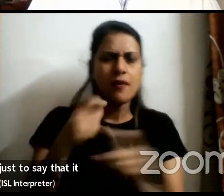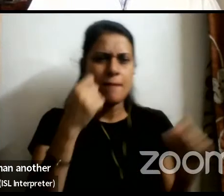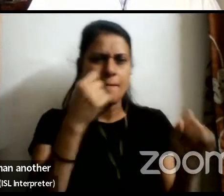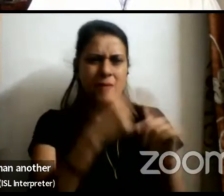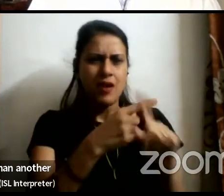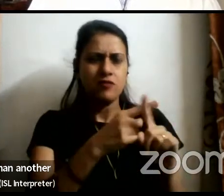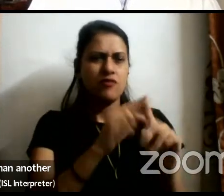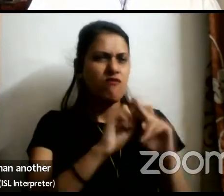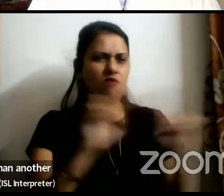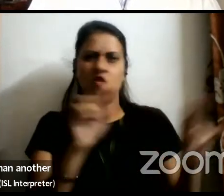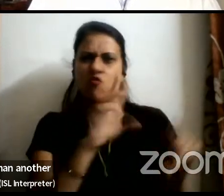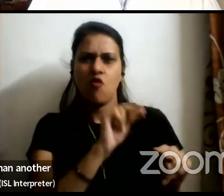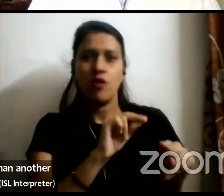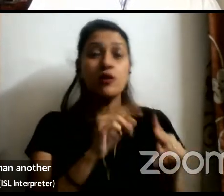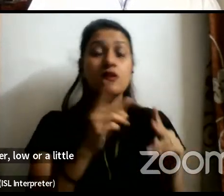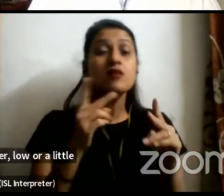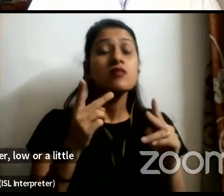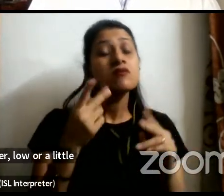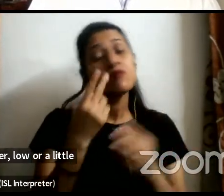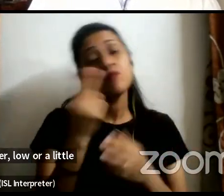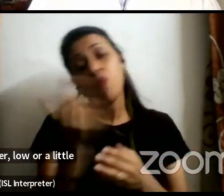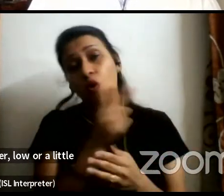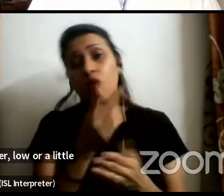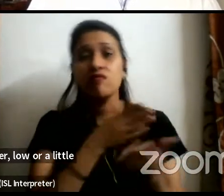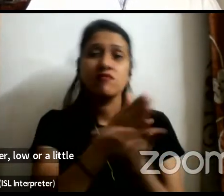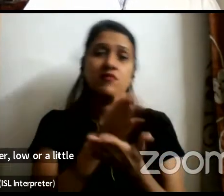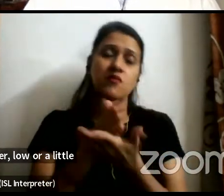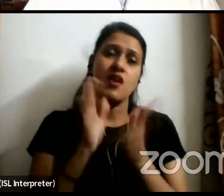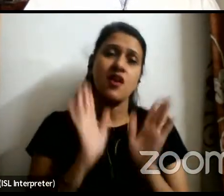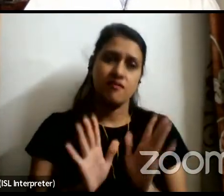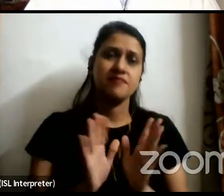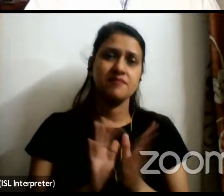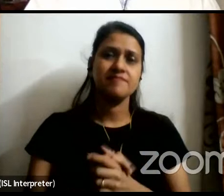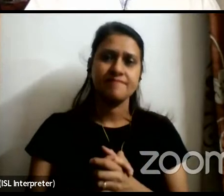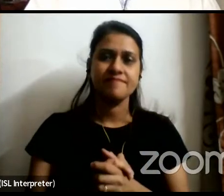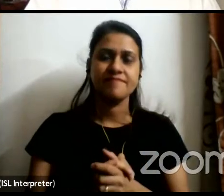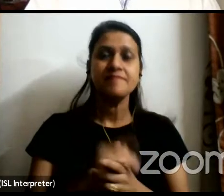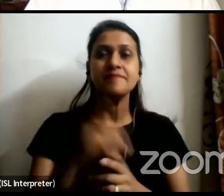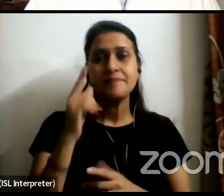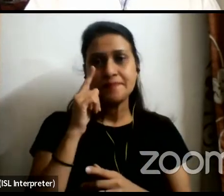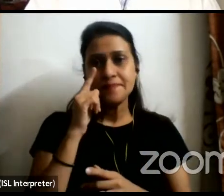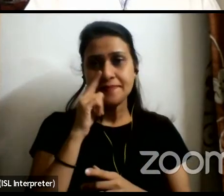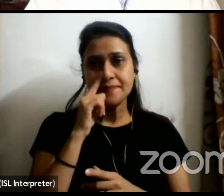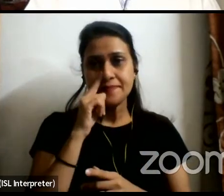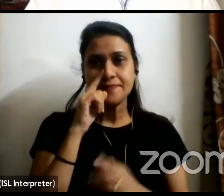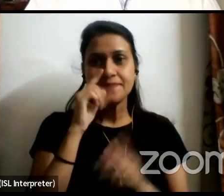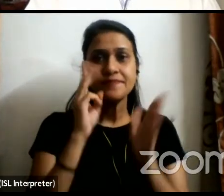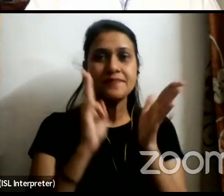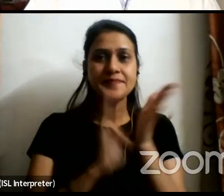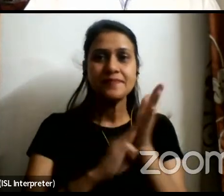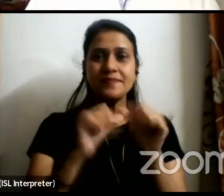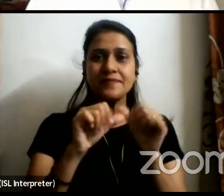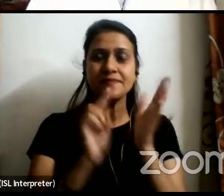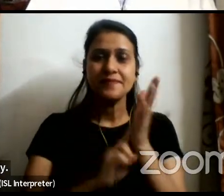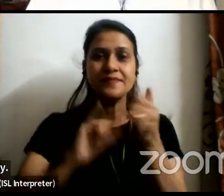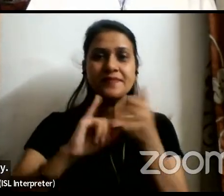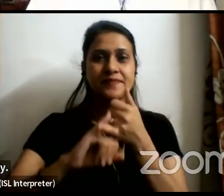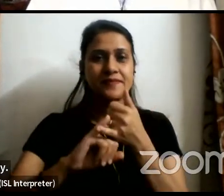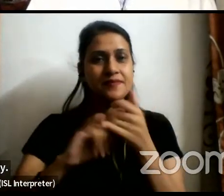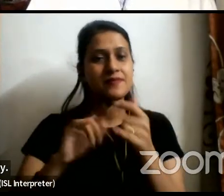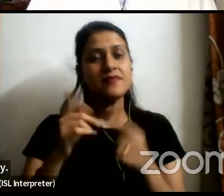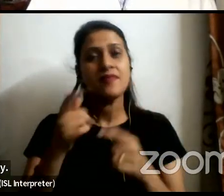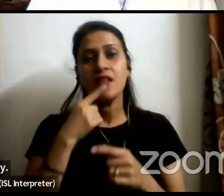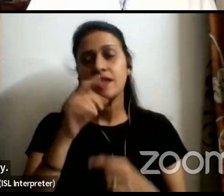than legitimate than it was in another country. Right. No, that absolutely. I think, especially the bit on courts,